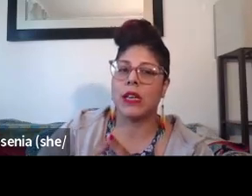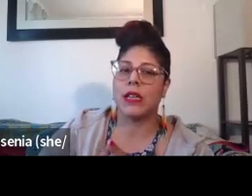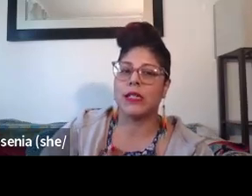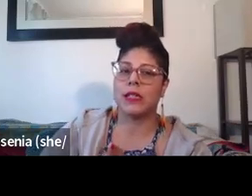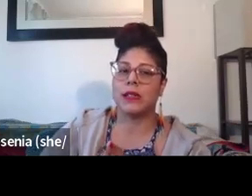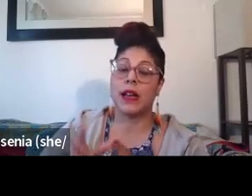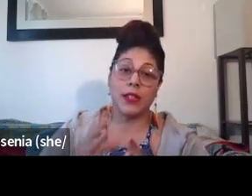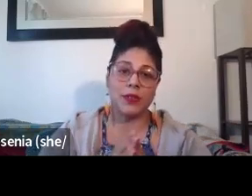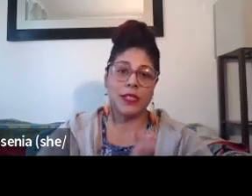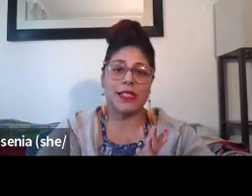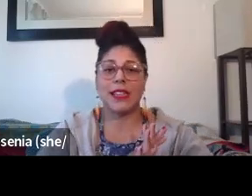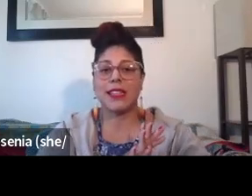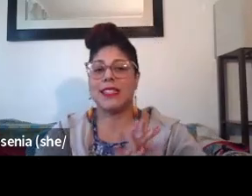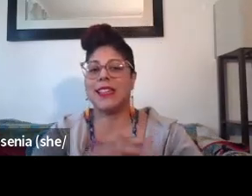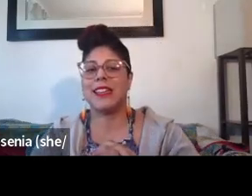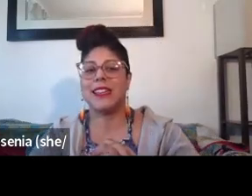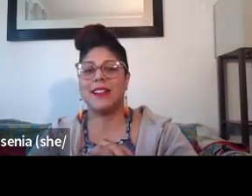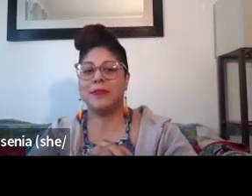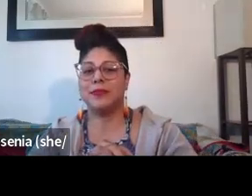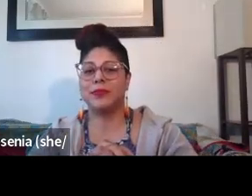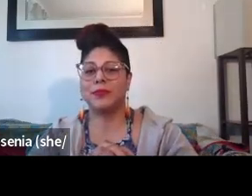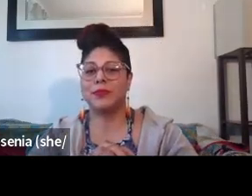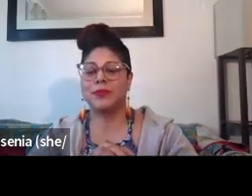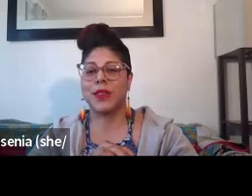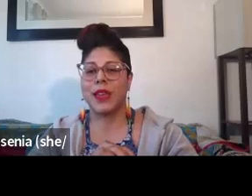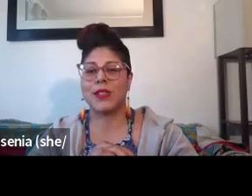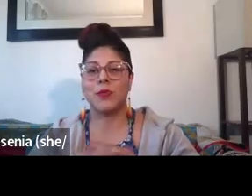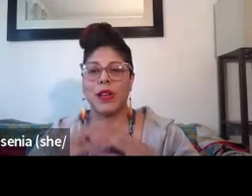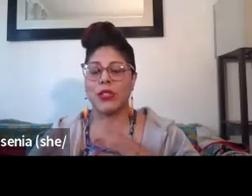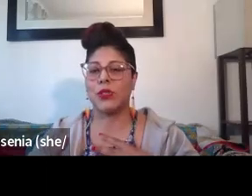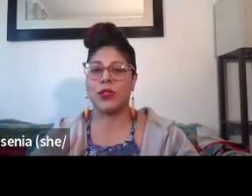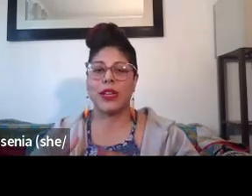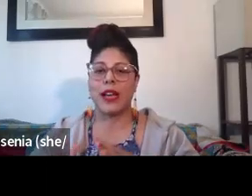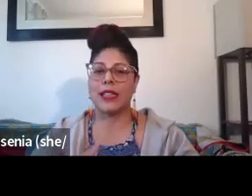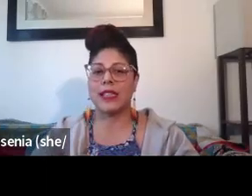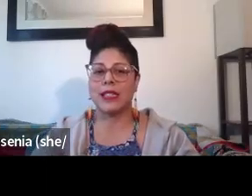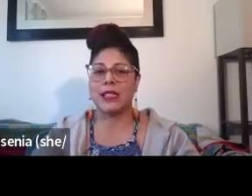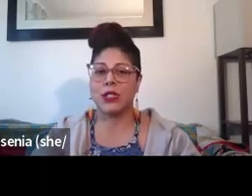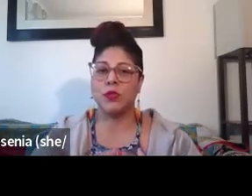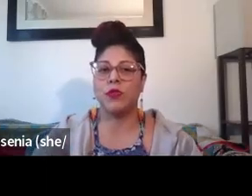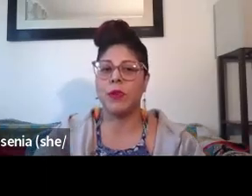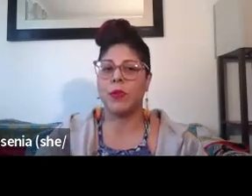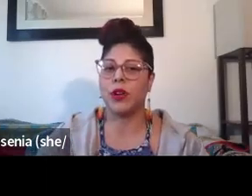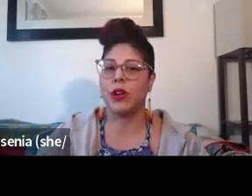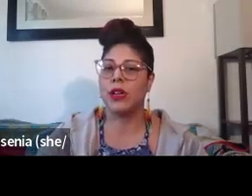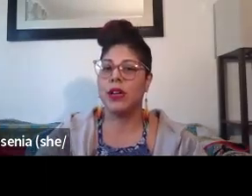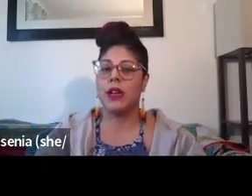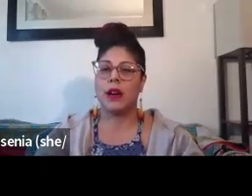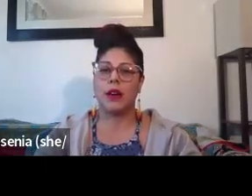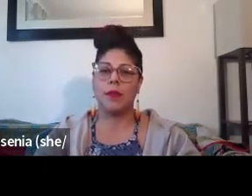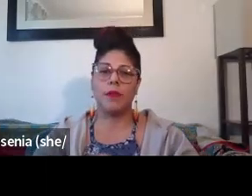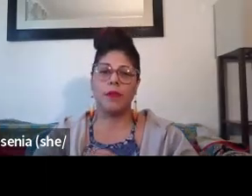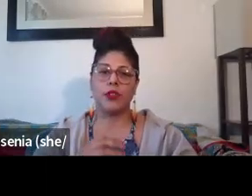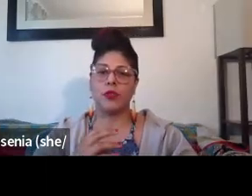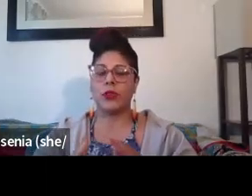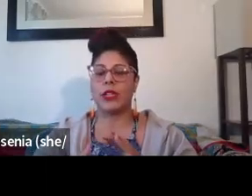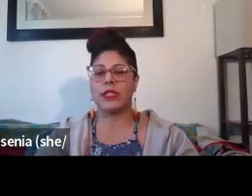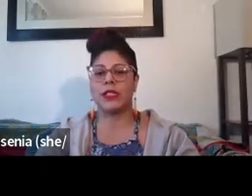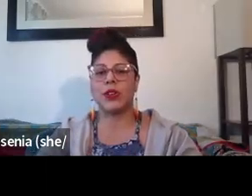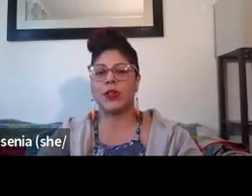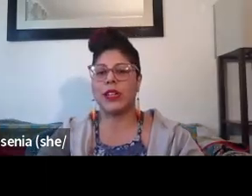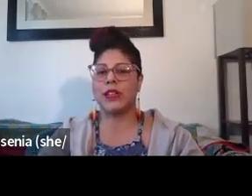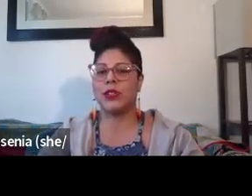promoting the first event, as well as a couple more screenshots of similar events where we're having